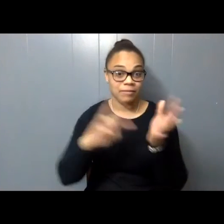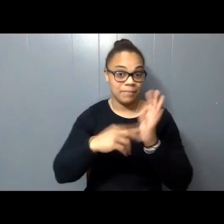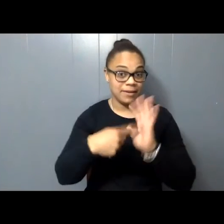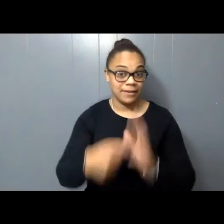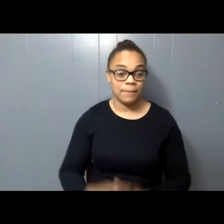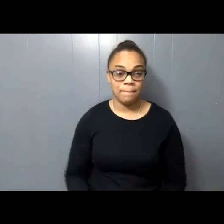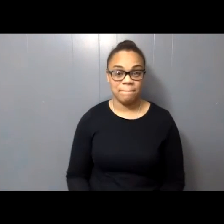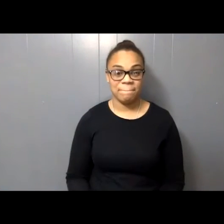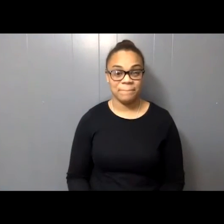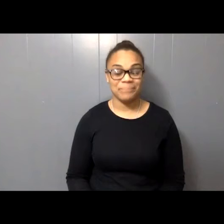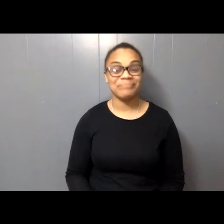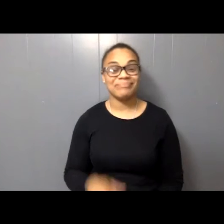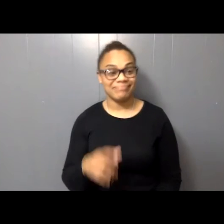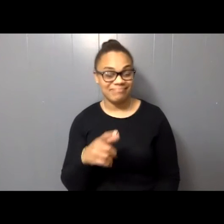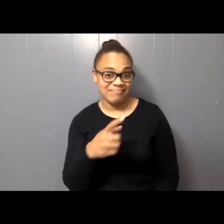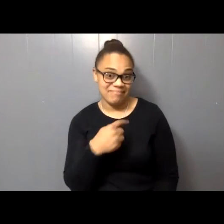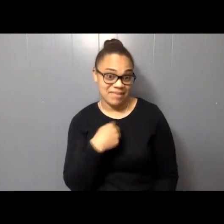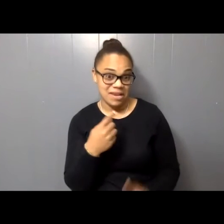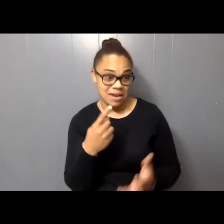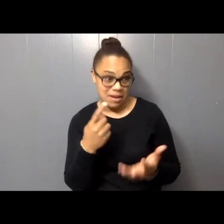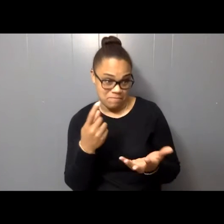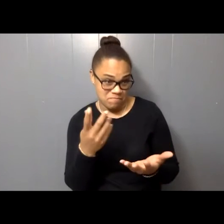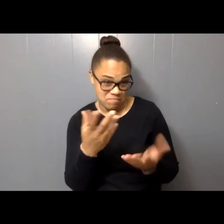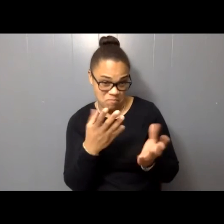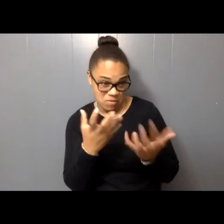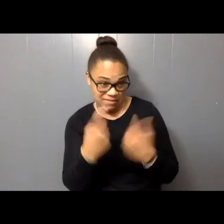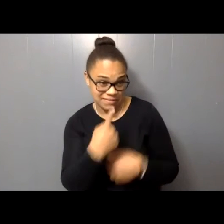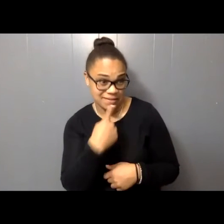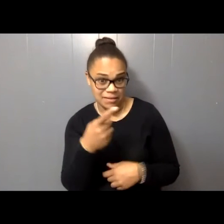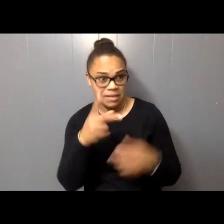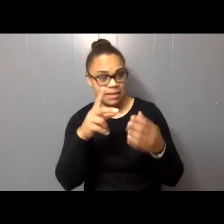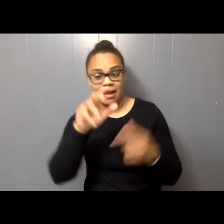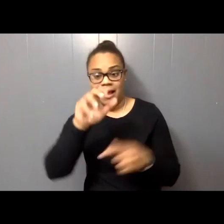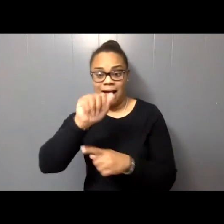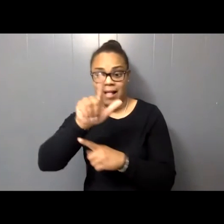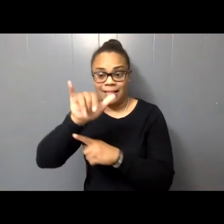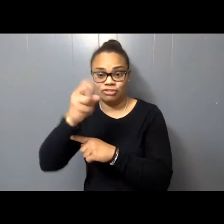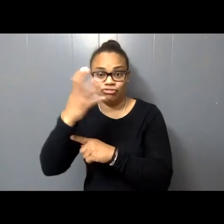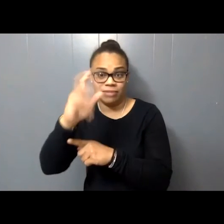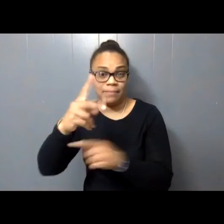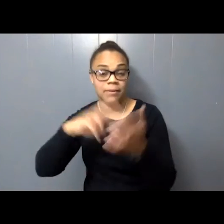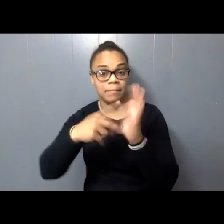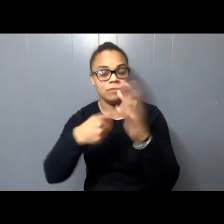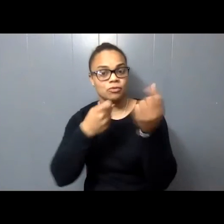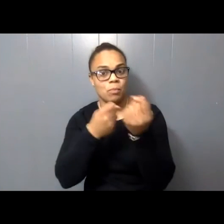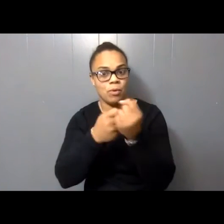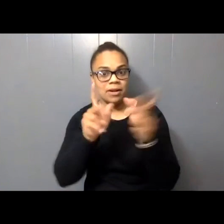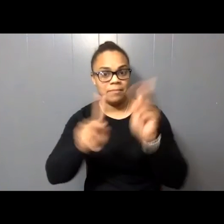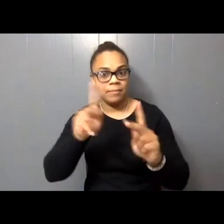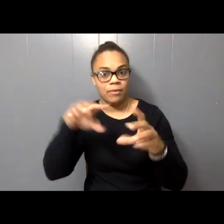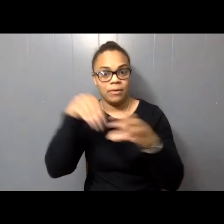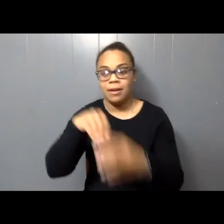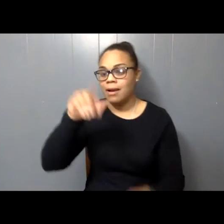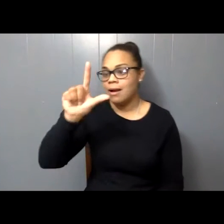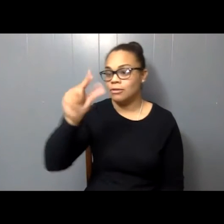I was gonna say just supporting people in the LGBTQ plus community, believing them when they come out, and just being